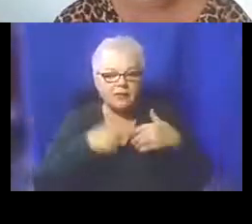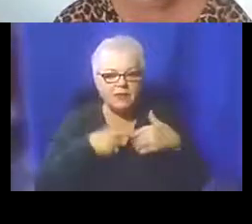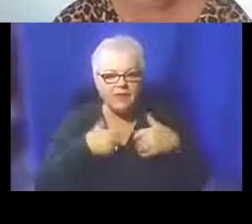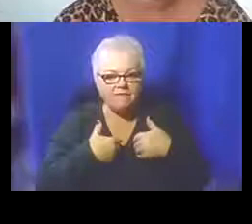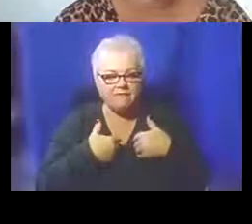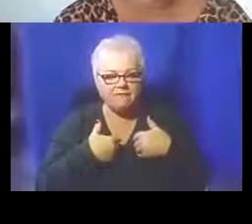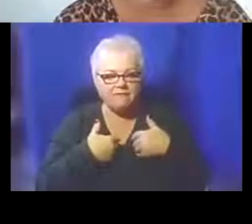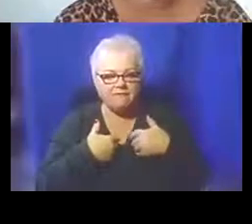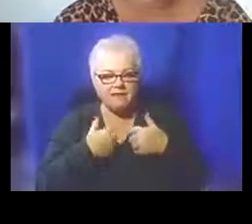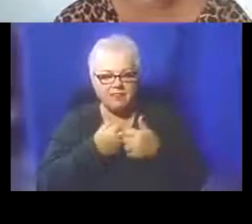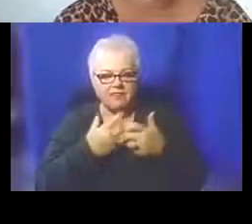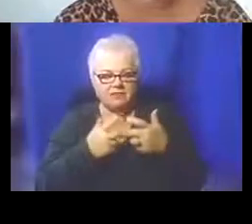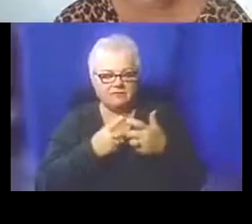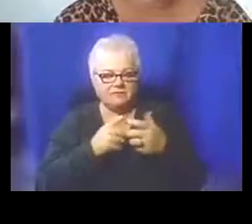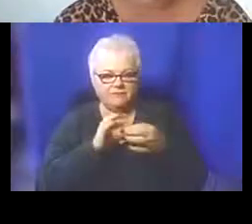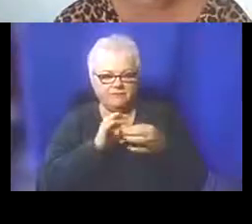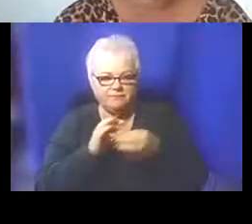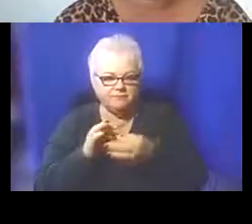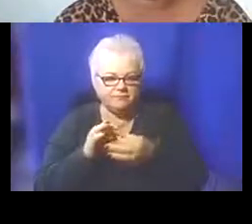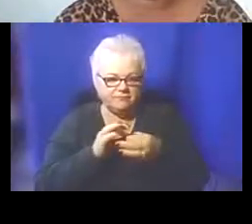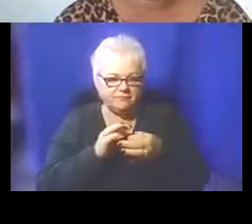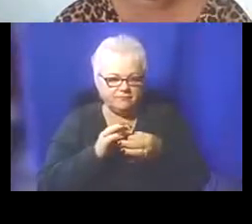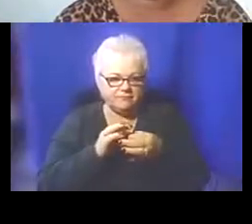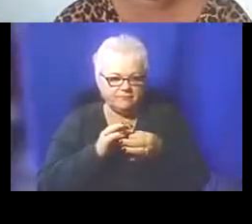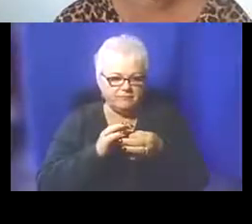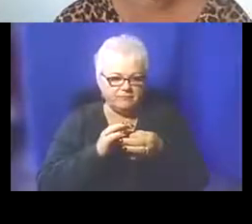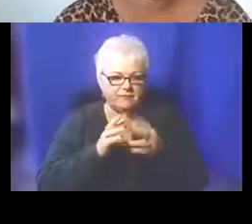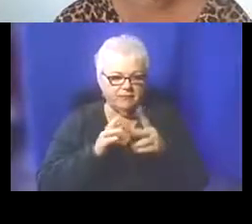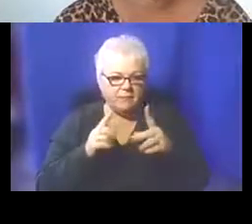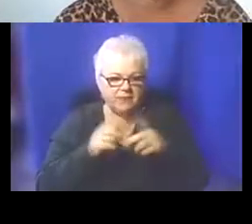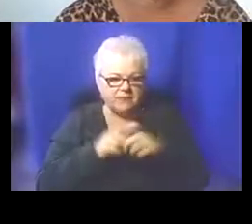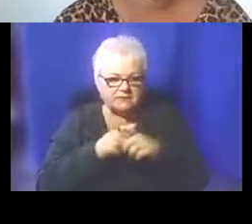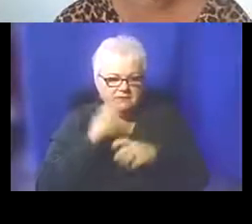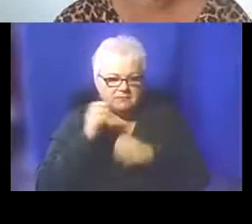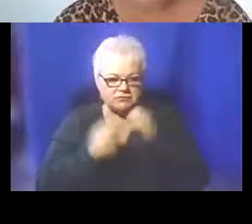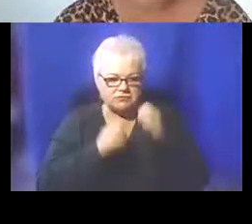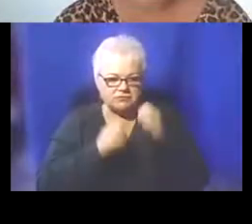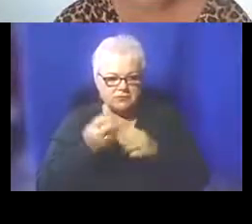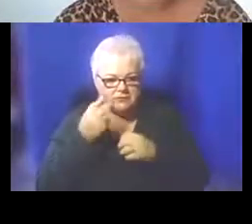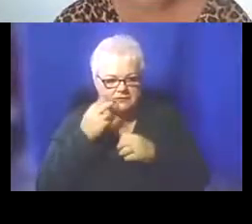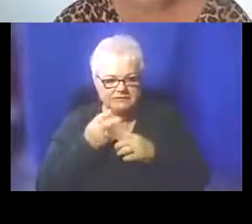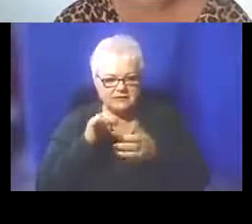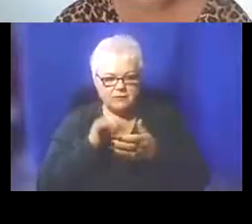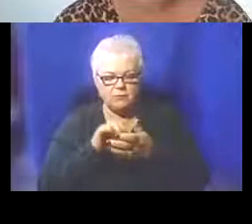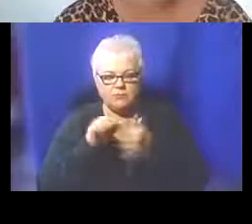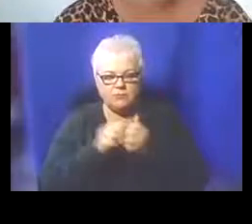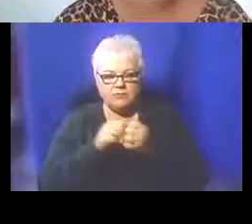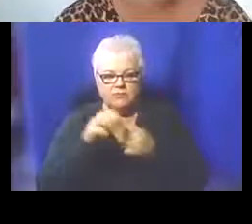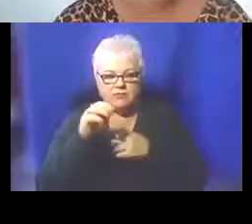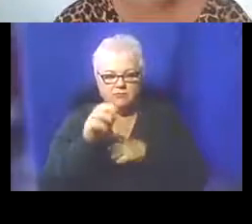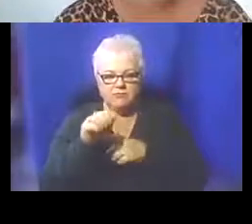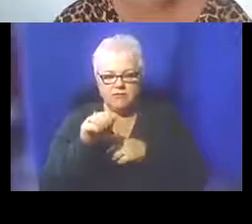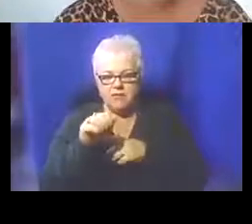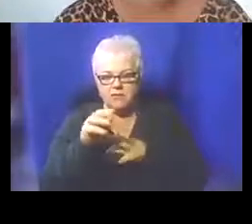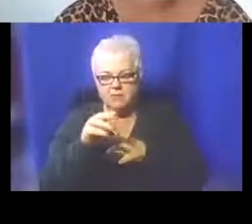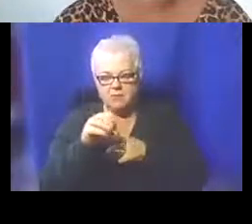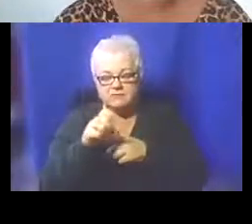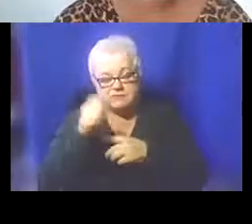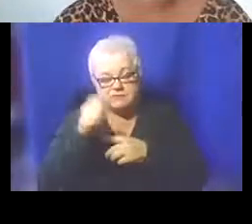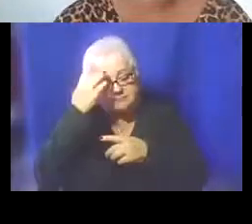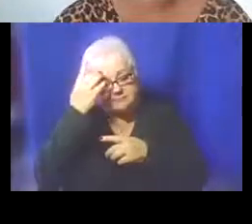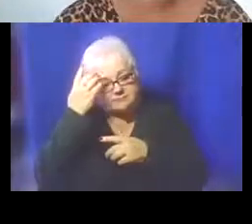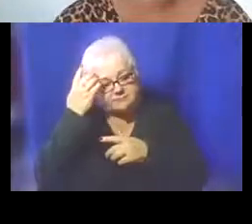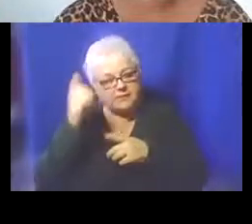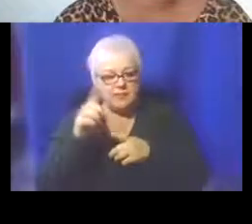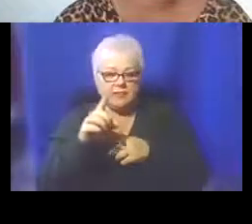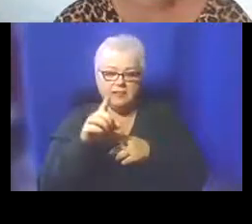that is even remotely close to the complex emotional states that we see in mammals. And the limbic brain has many different